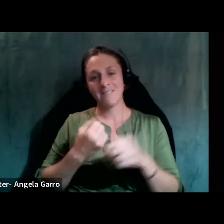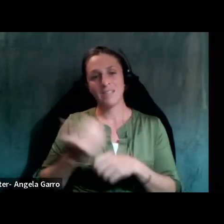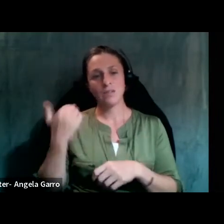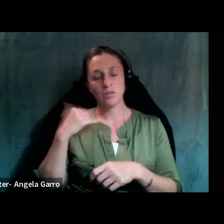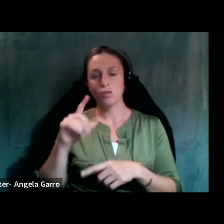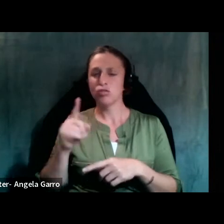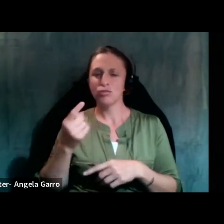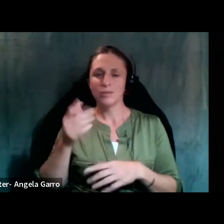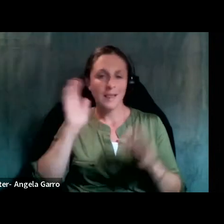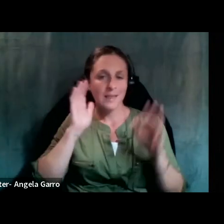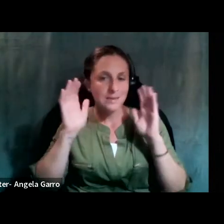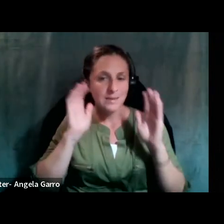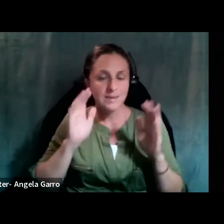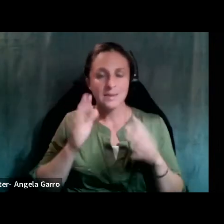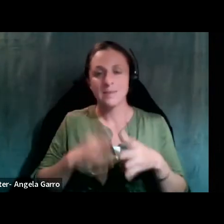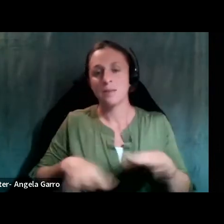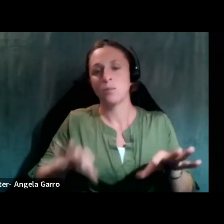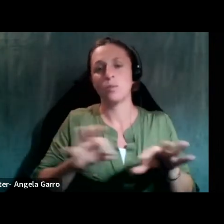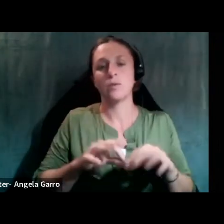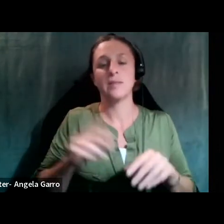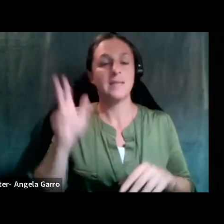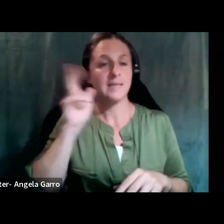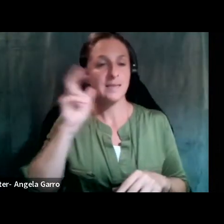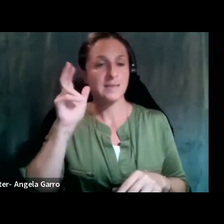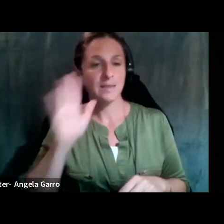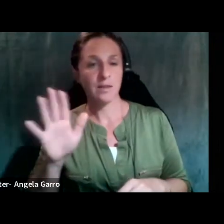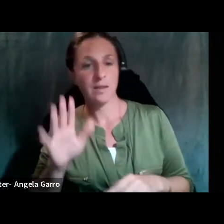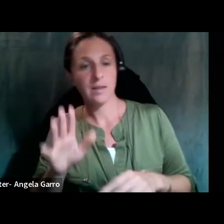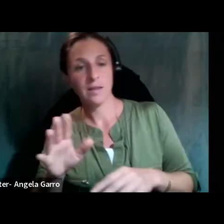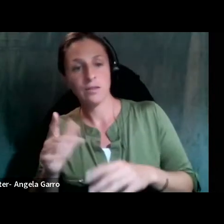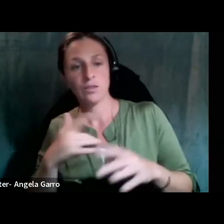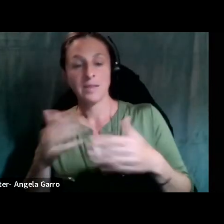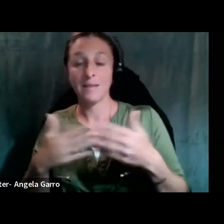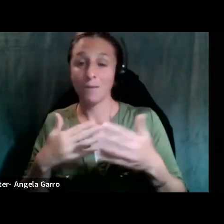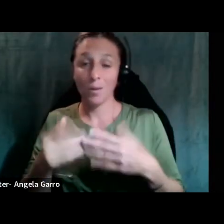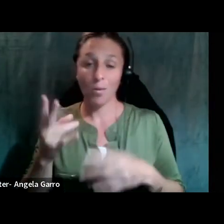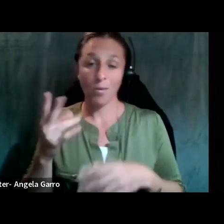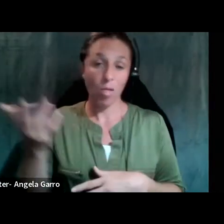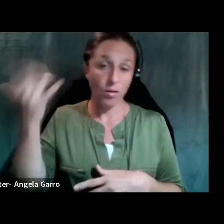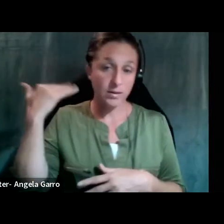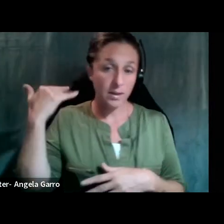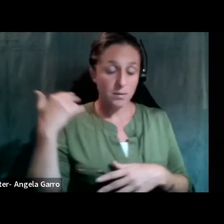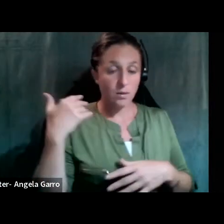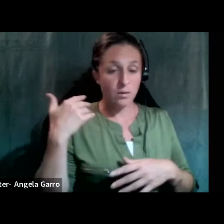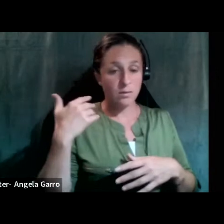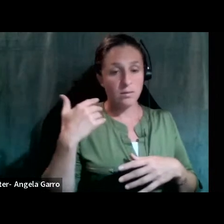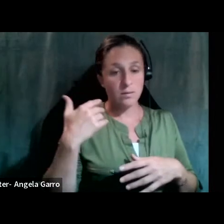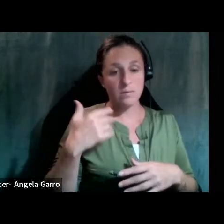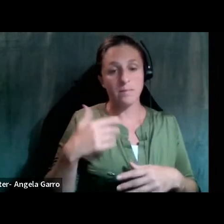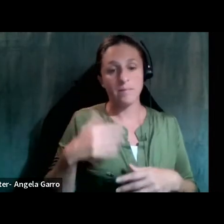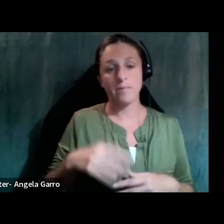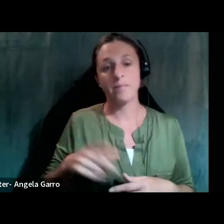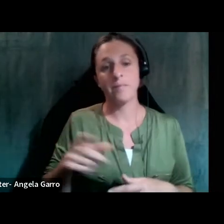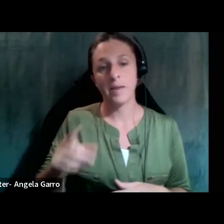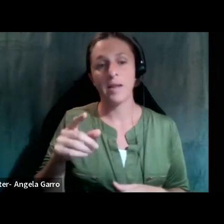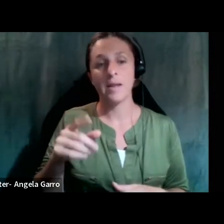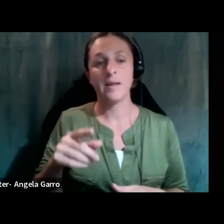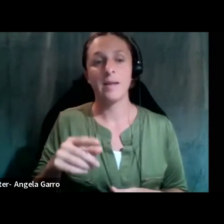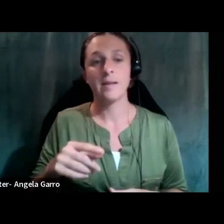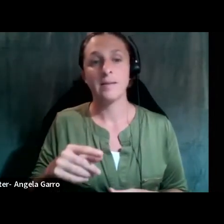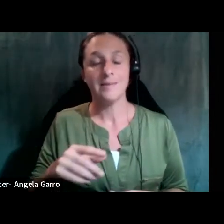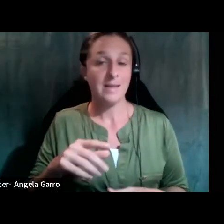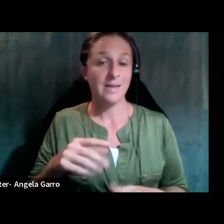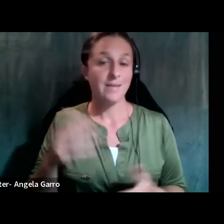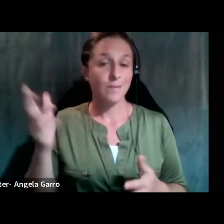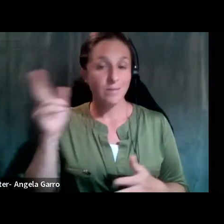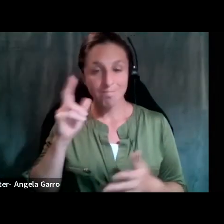think, is important. And then hearing their concerns, even though it was a long time ago, then they felt, they were listened to, and they could see that that's not the current